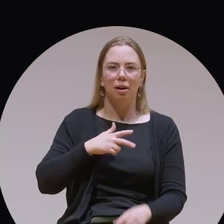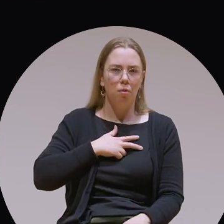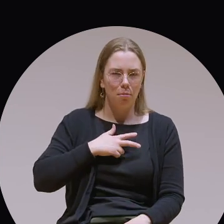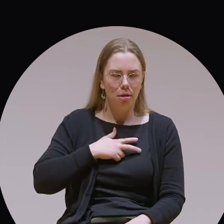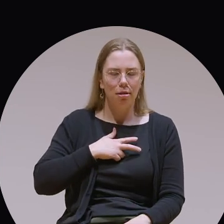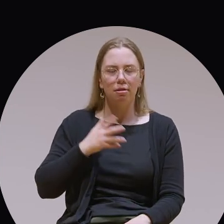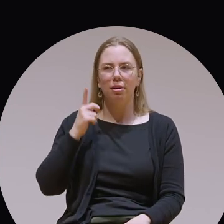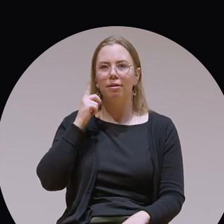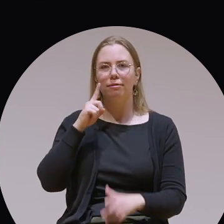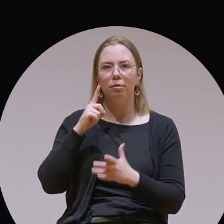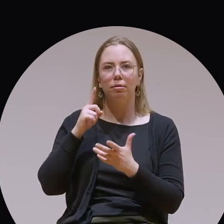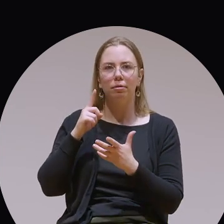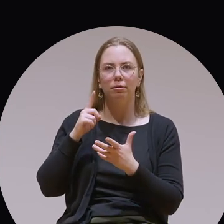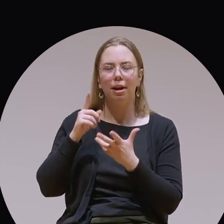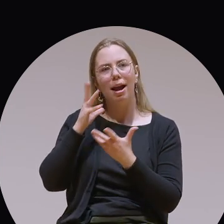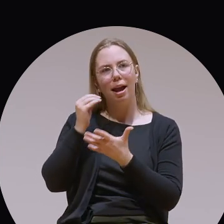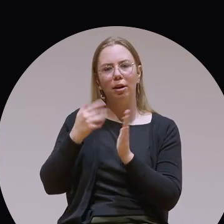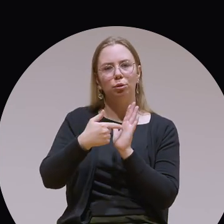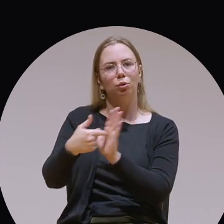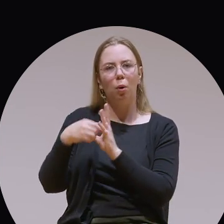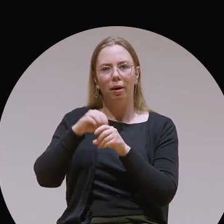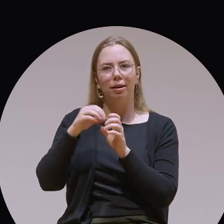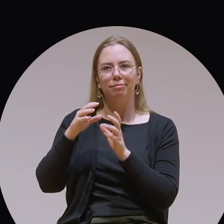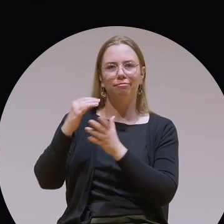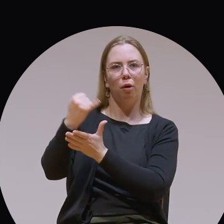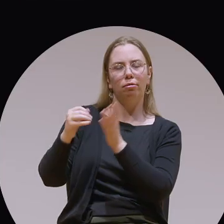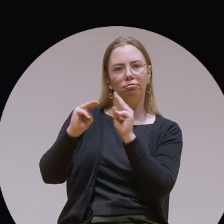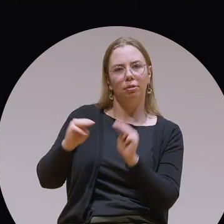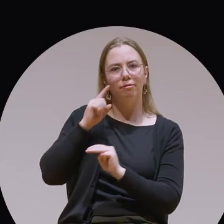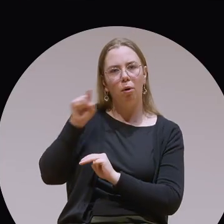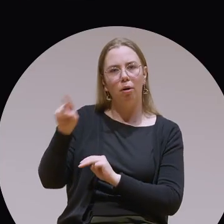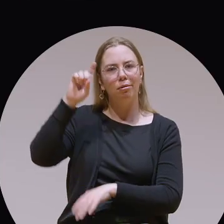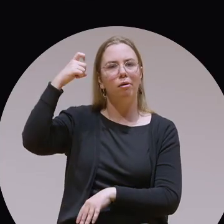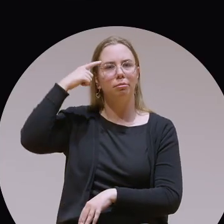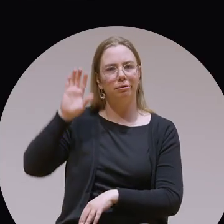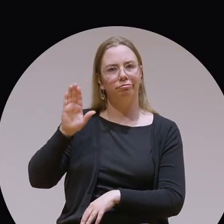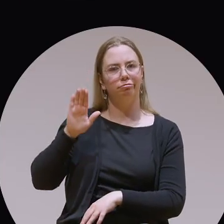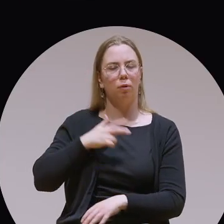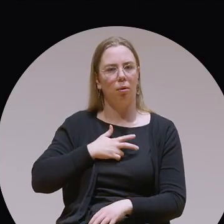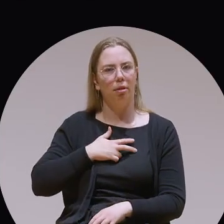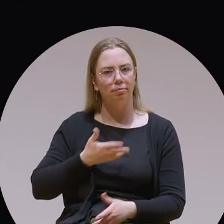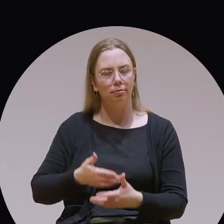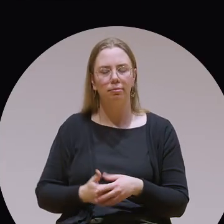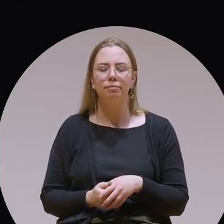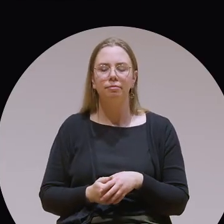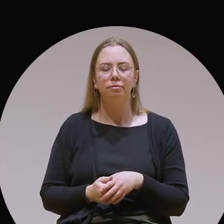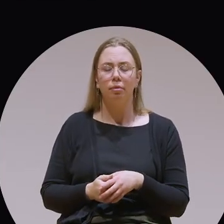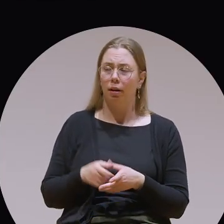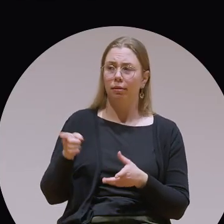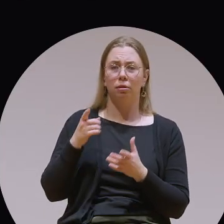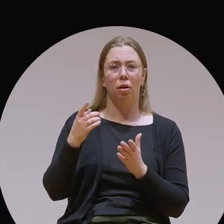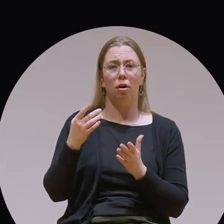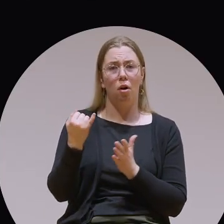by the government of Guatemala. And the thing that excited me about this was not just that it was an incredibly beautiful work of